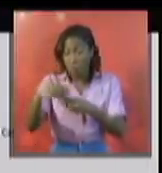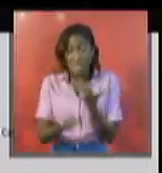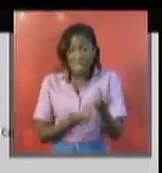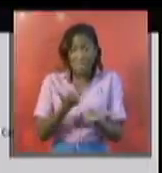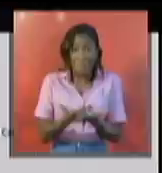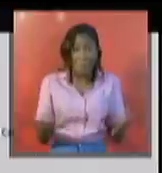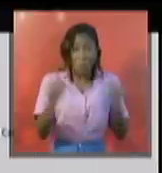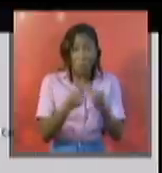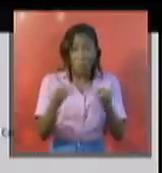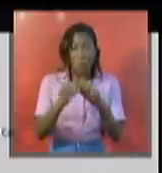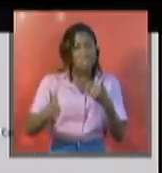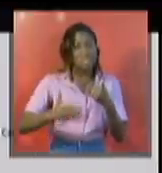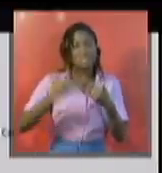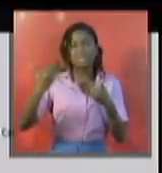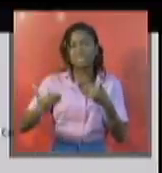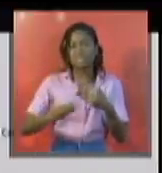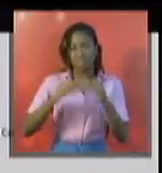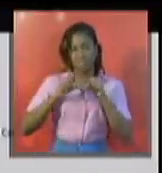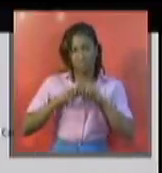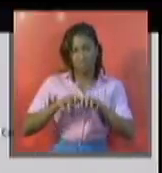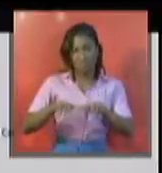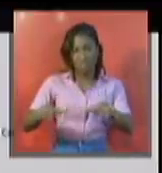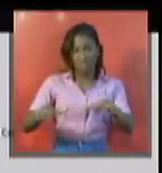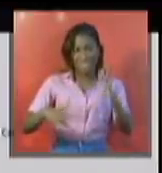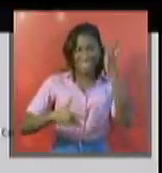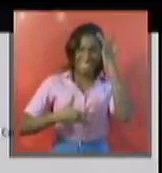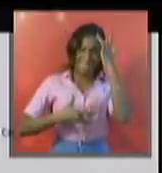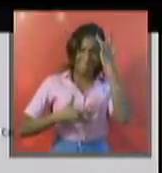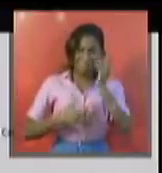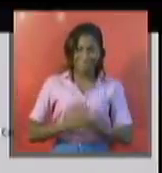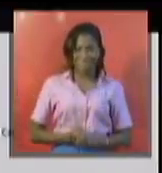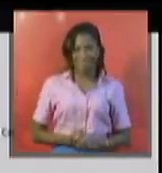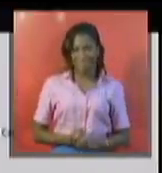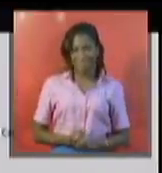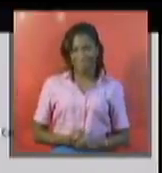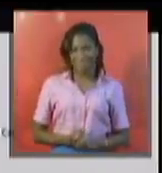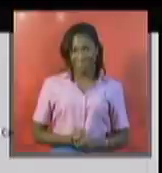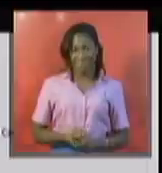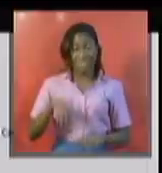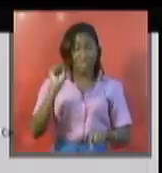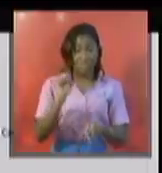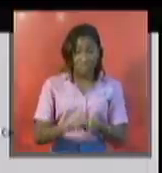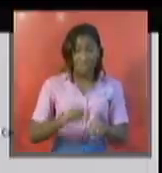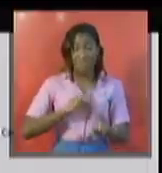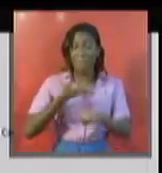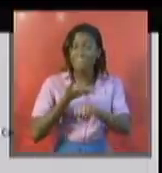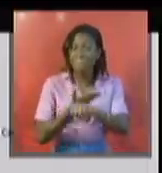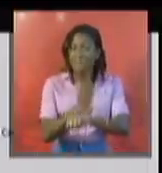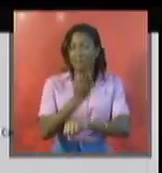the more this virus will spread. As I continue to implore the